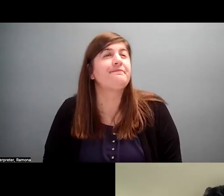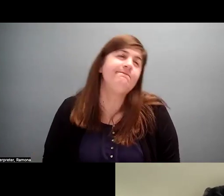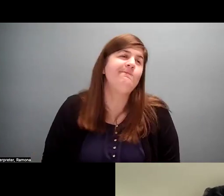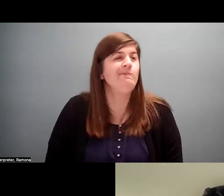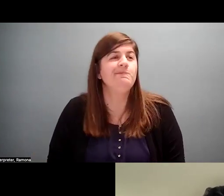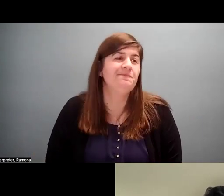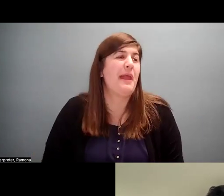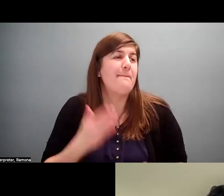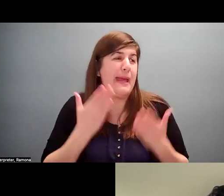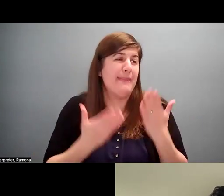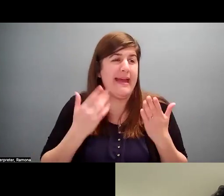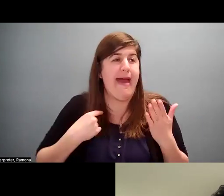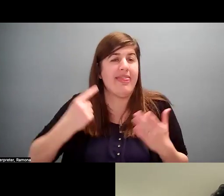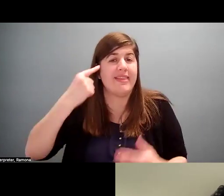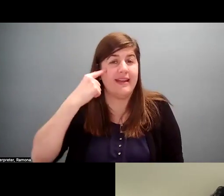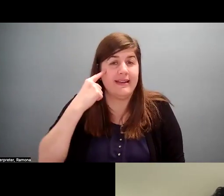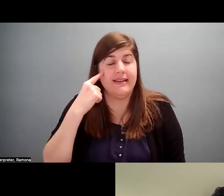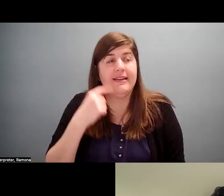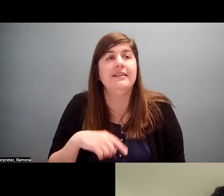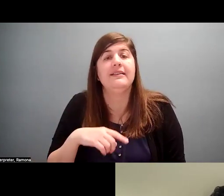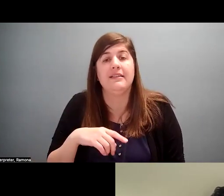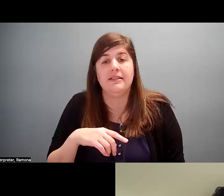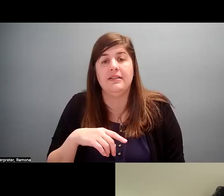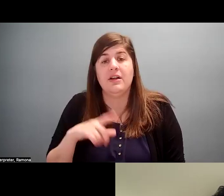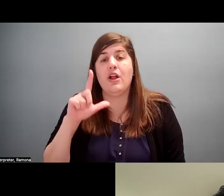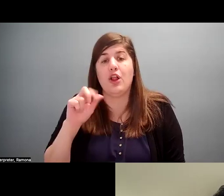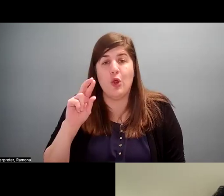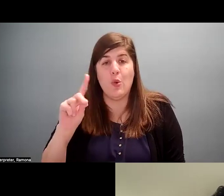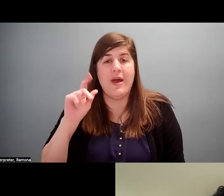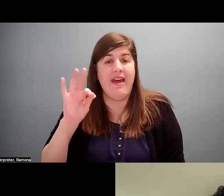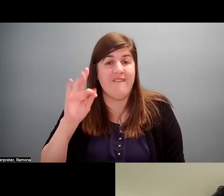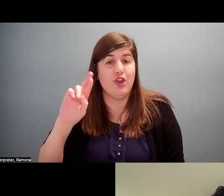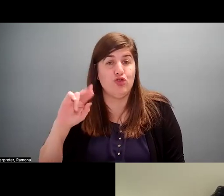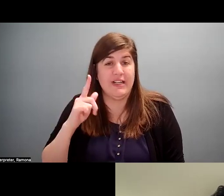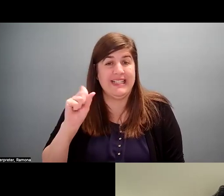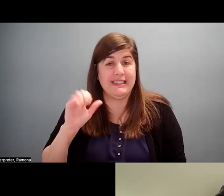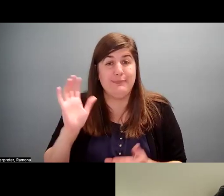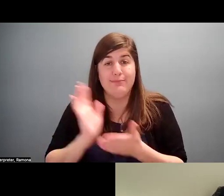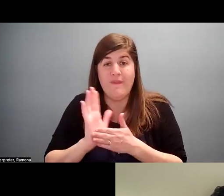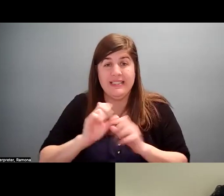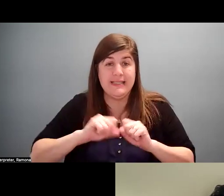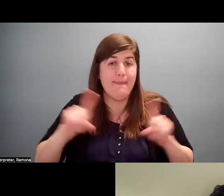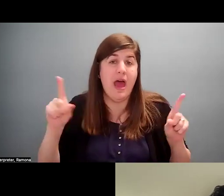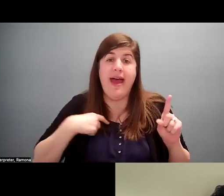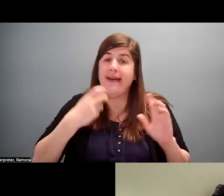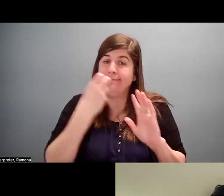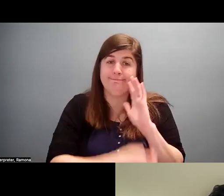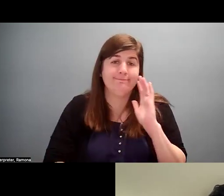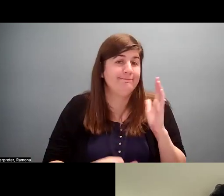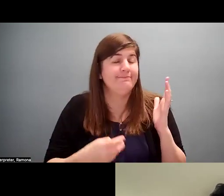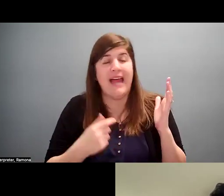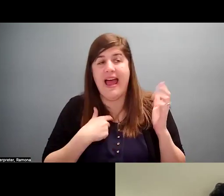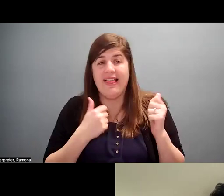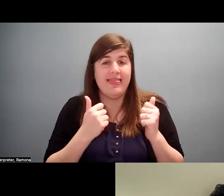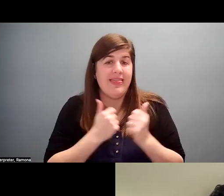Maybe I think so when I was a kid, all the Lord of the Rings movies were coming out. So I got into that hype and I